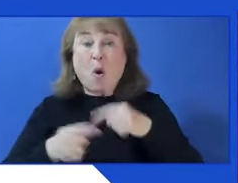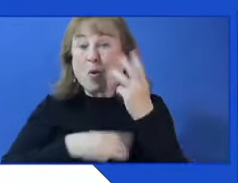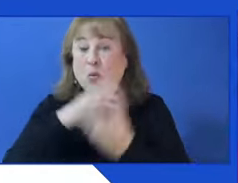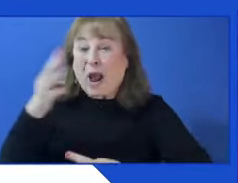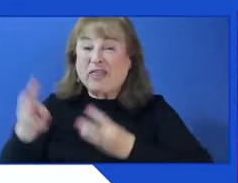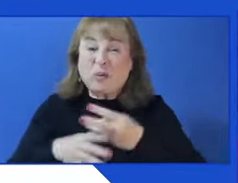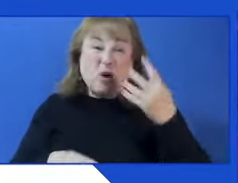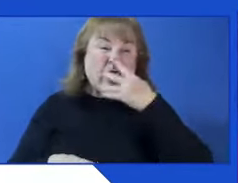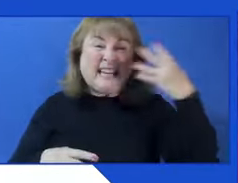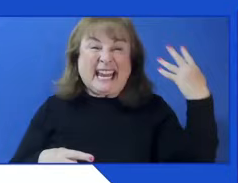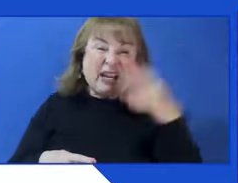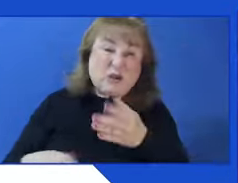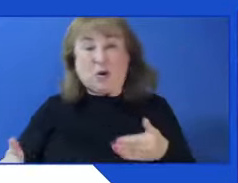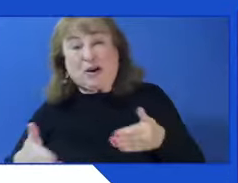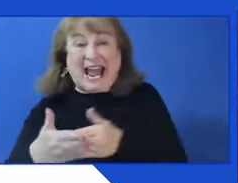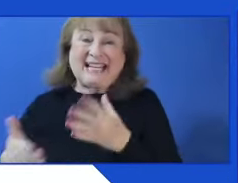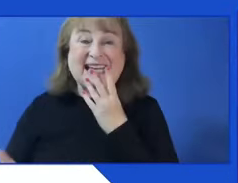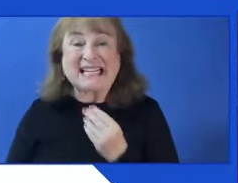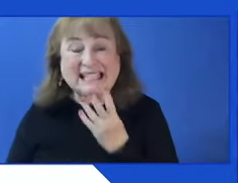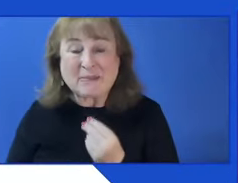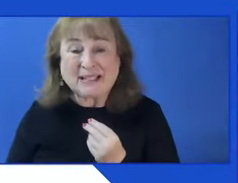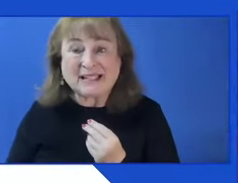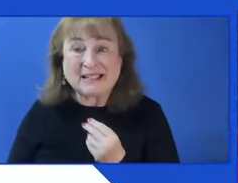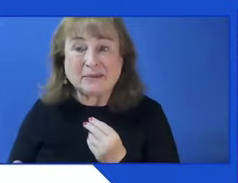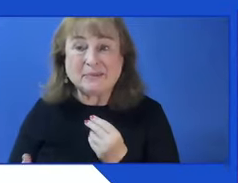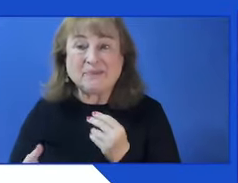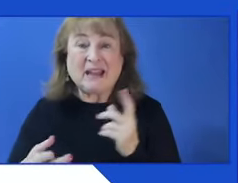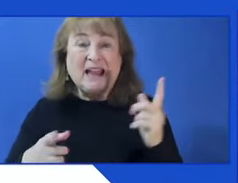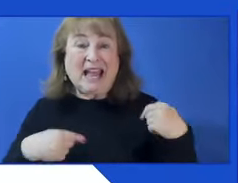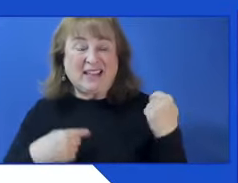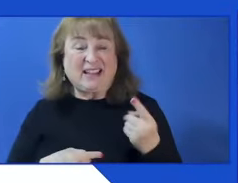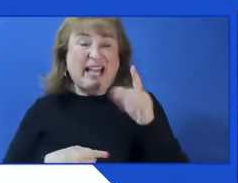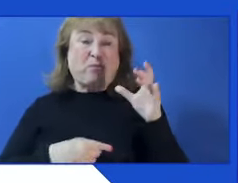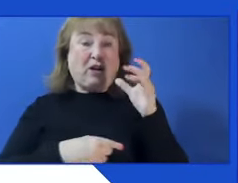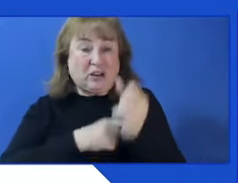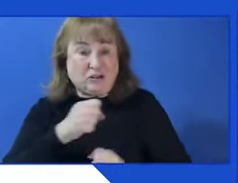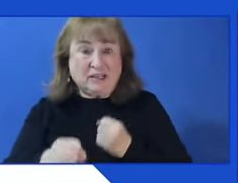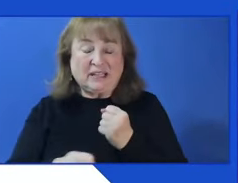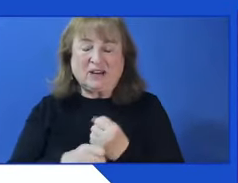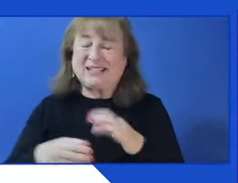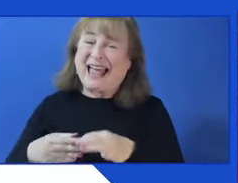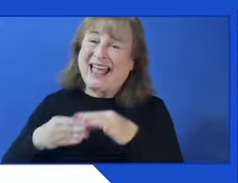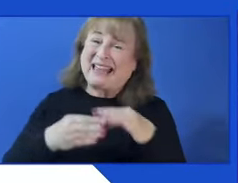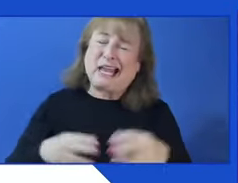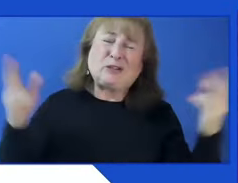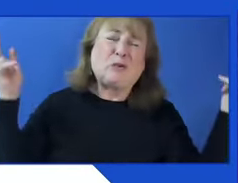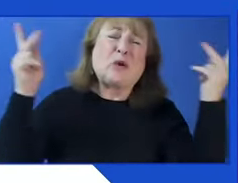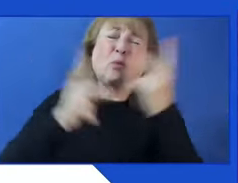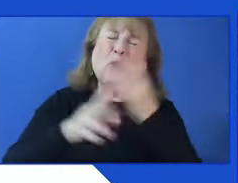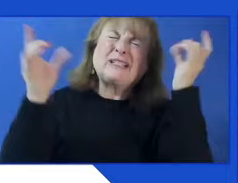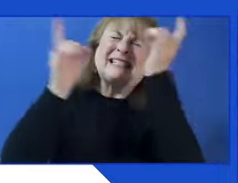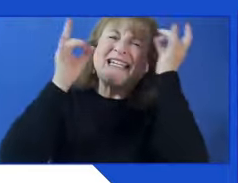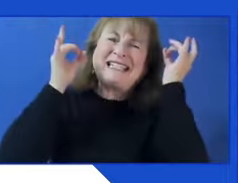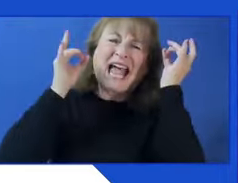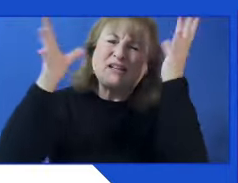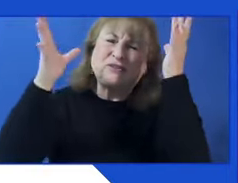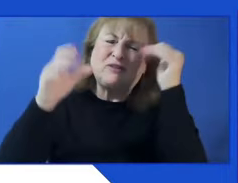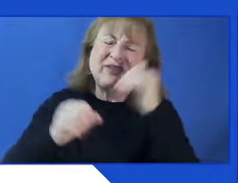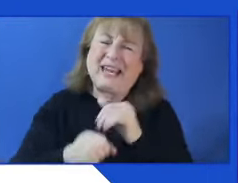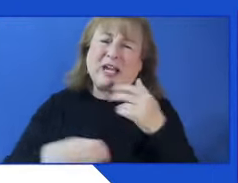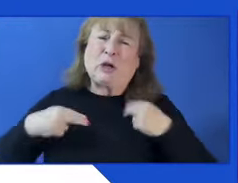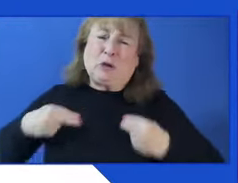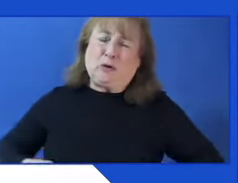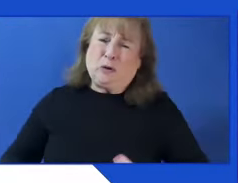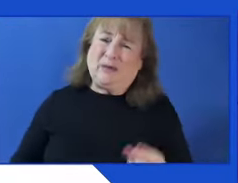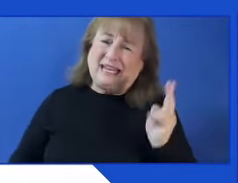ignored anti-Semitism in the last century, it led to the worst catastrophe in human